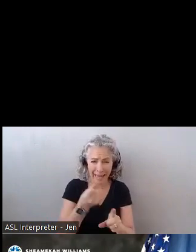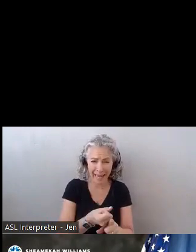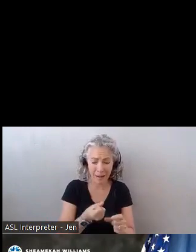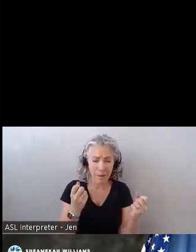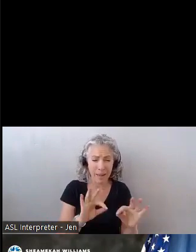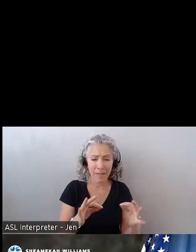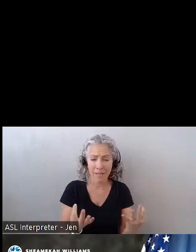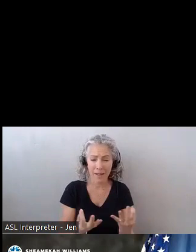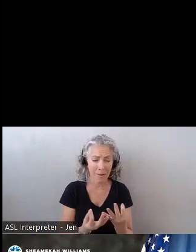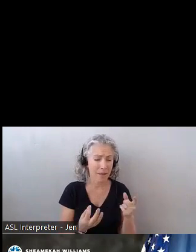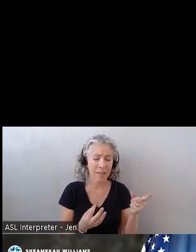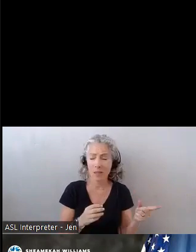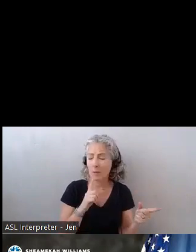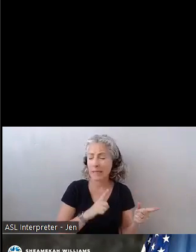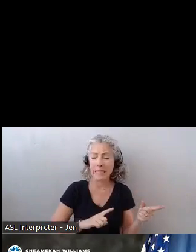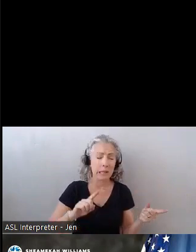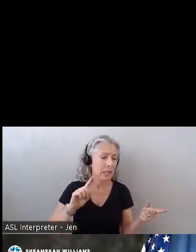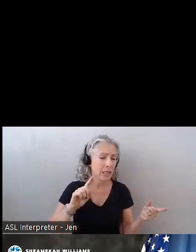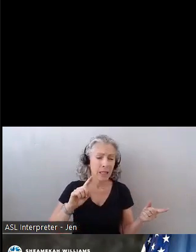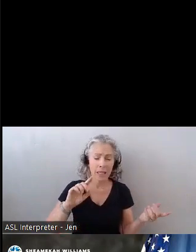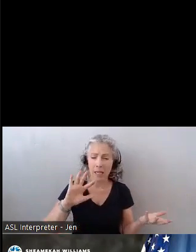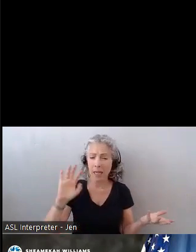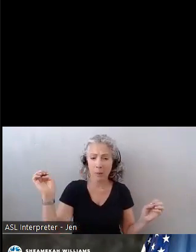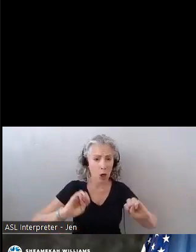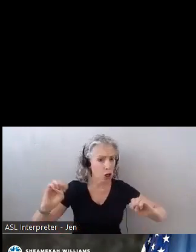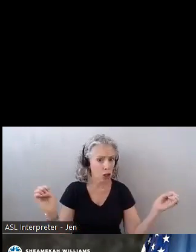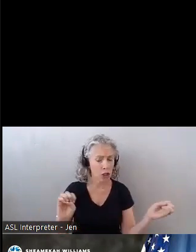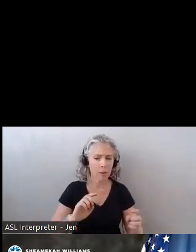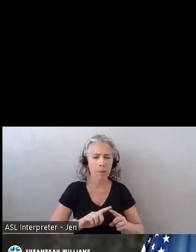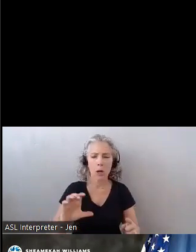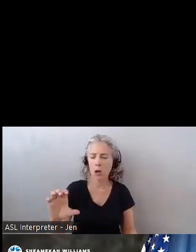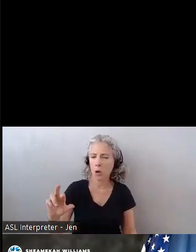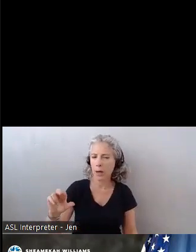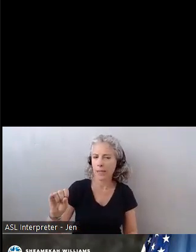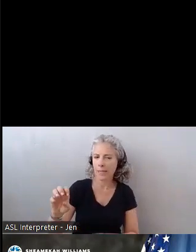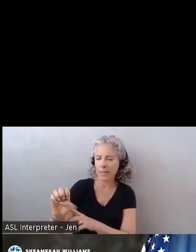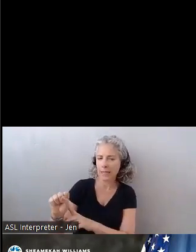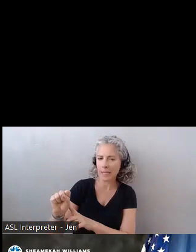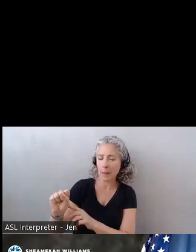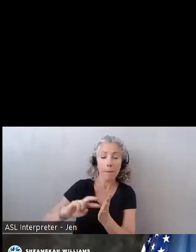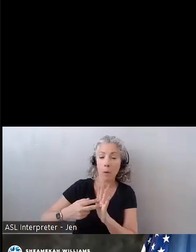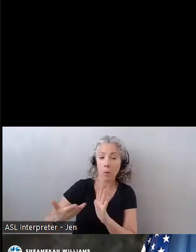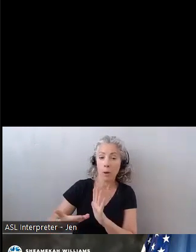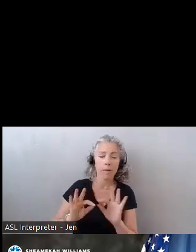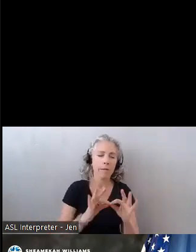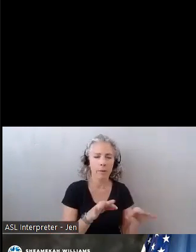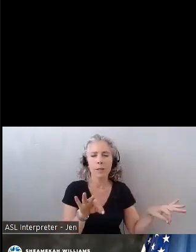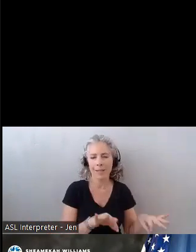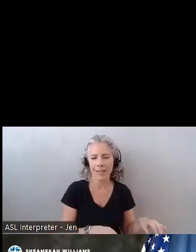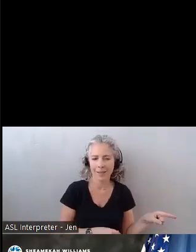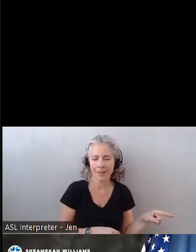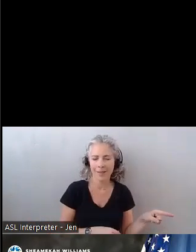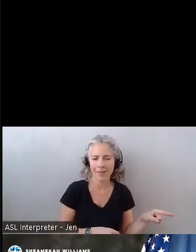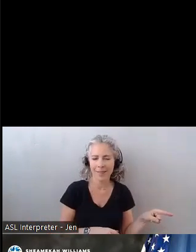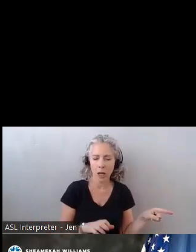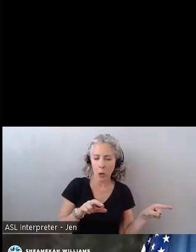need of crisis. But again, crises are defined by the families. And sometimes crisis can escalate